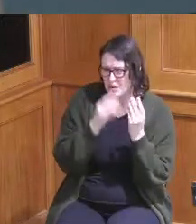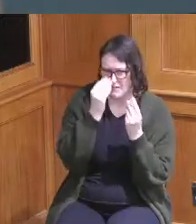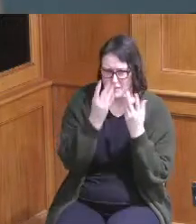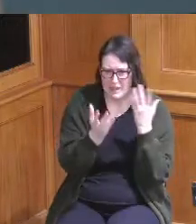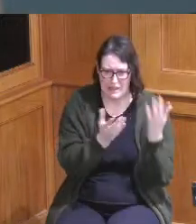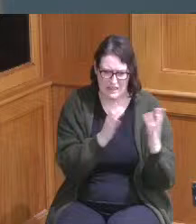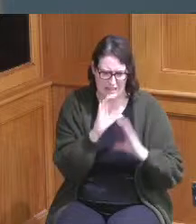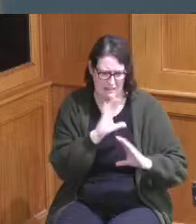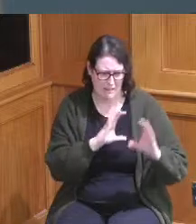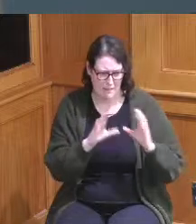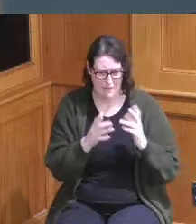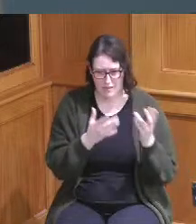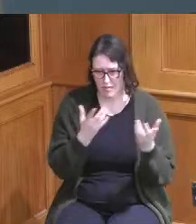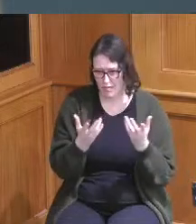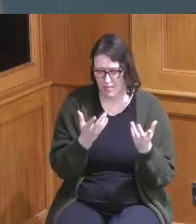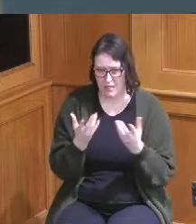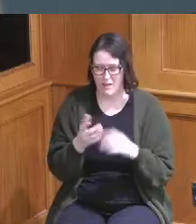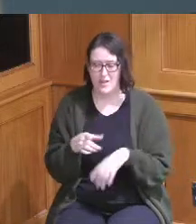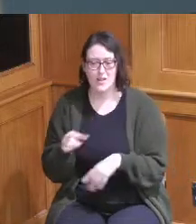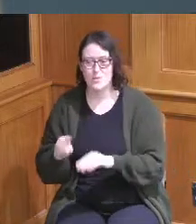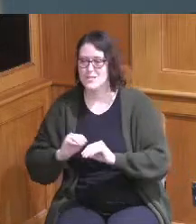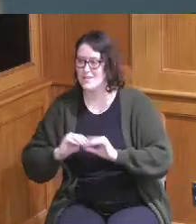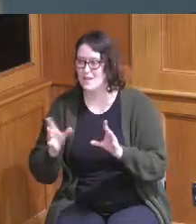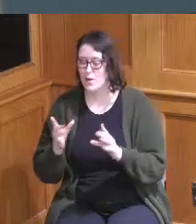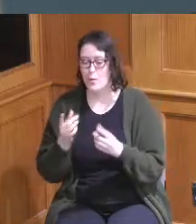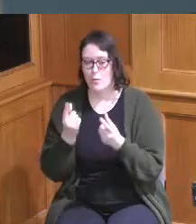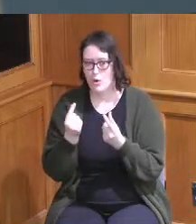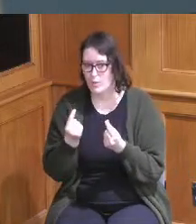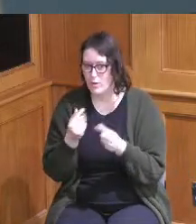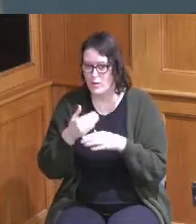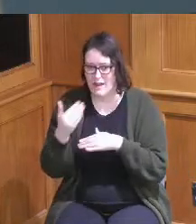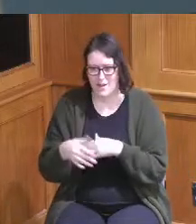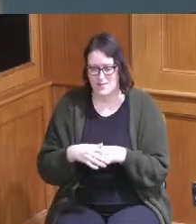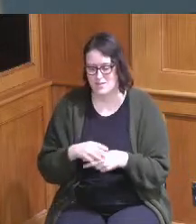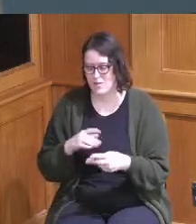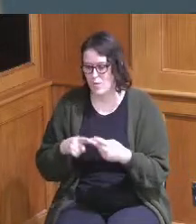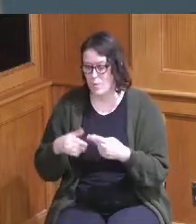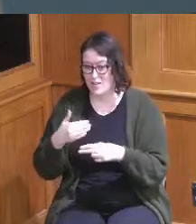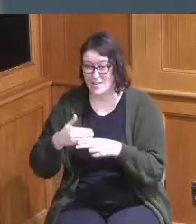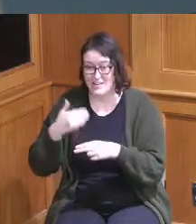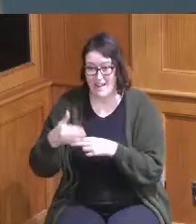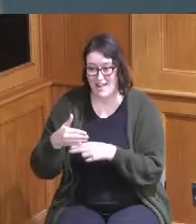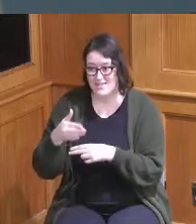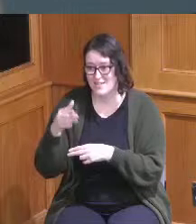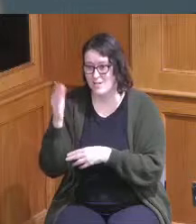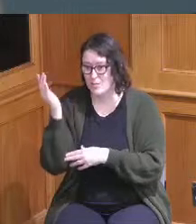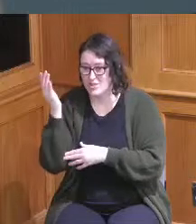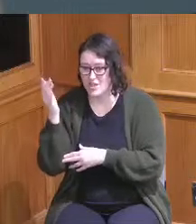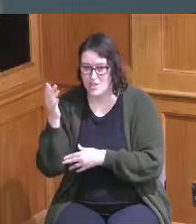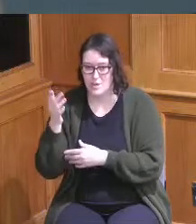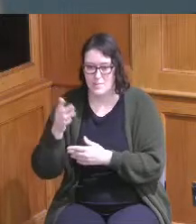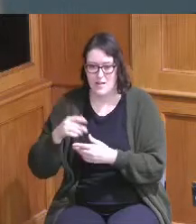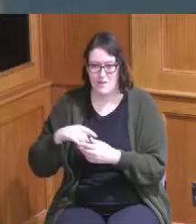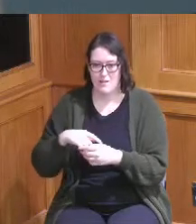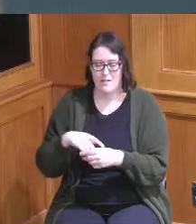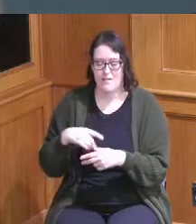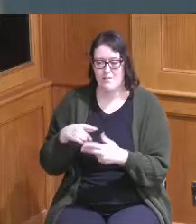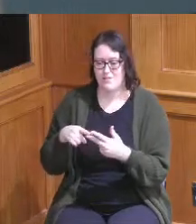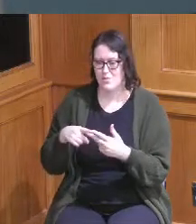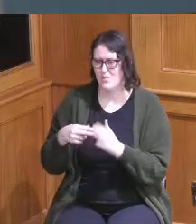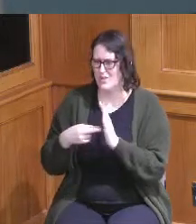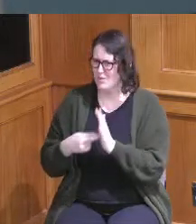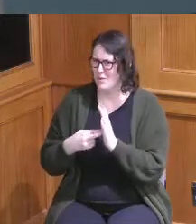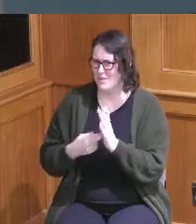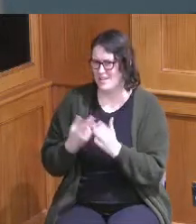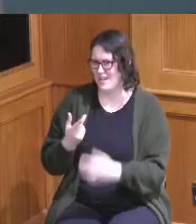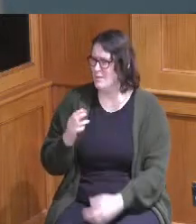where you were headed, what the next step was, when the next press conference was going to be, and you represented Hamilton County well, and I